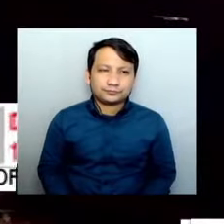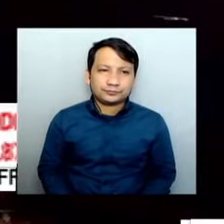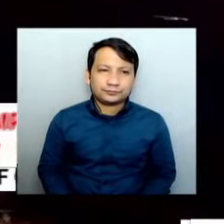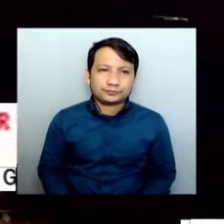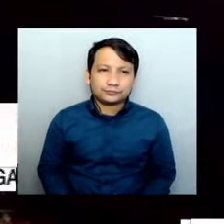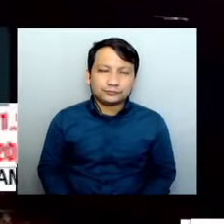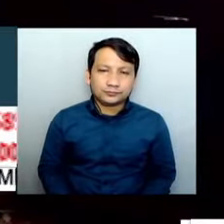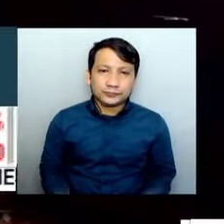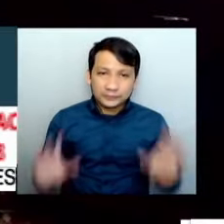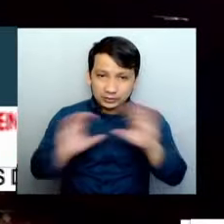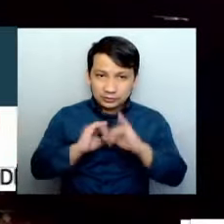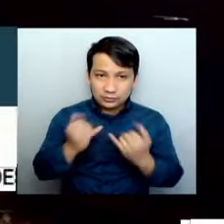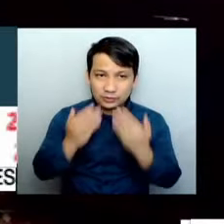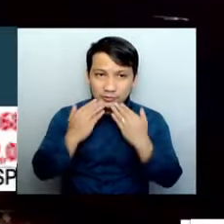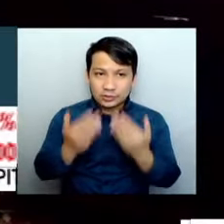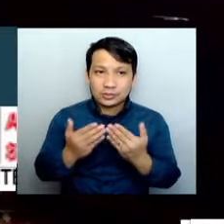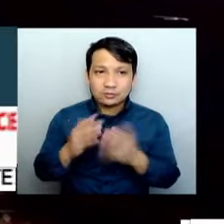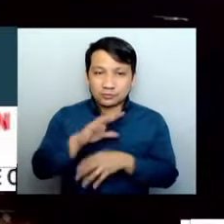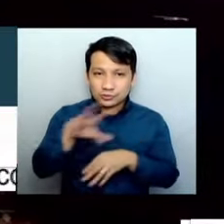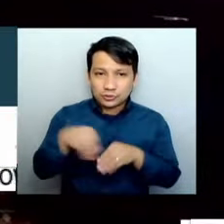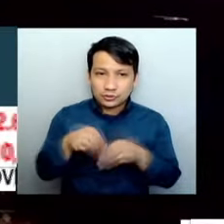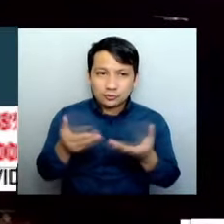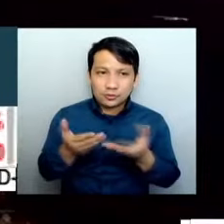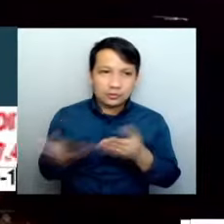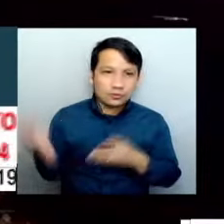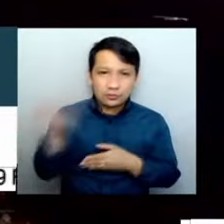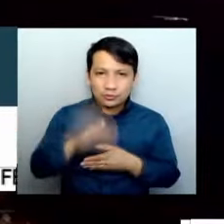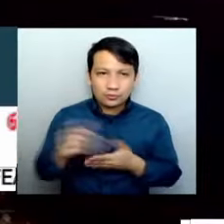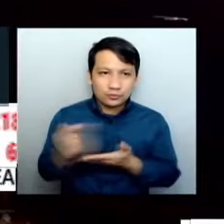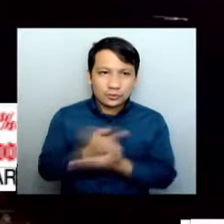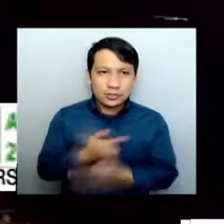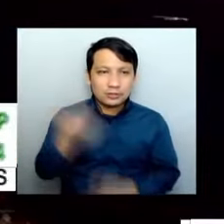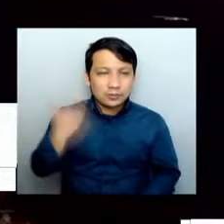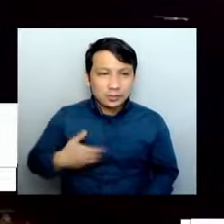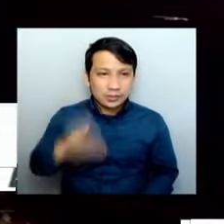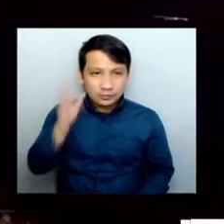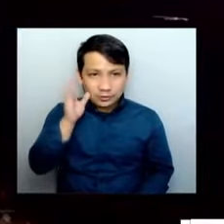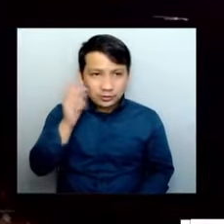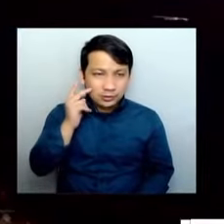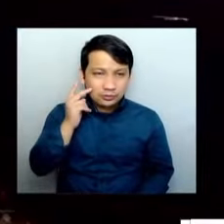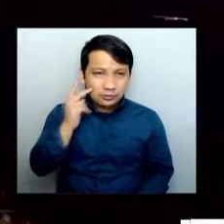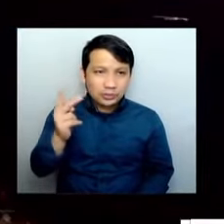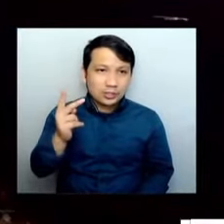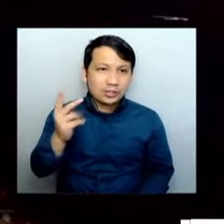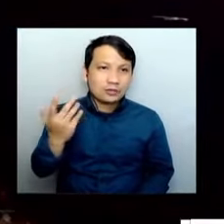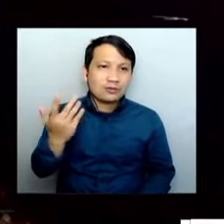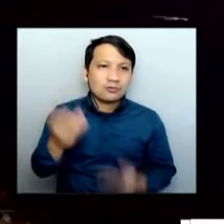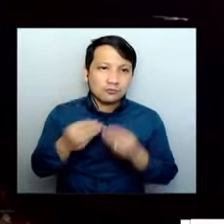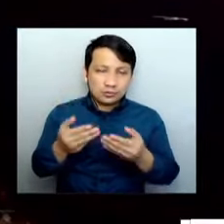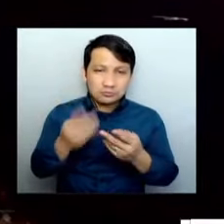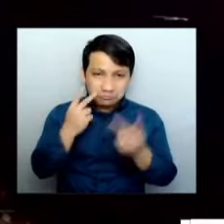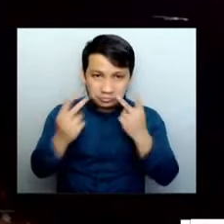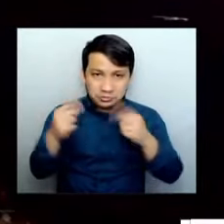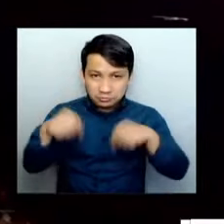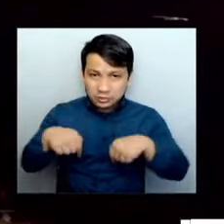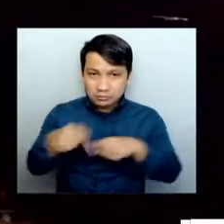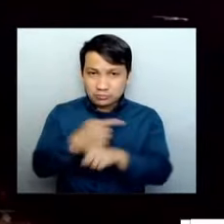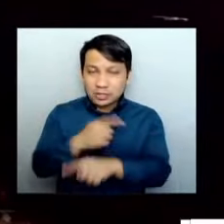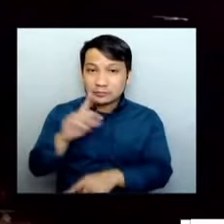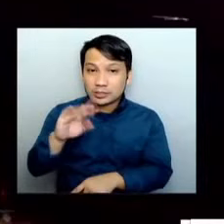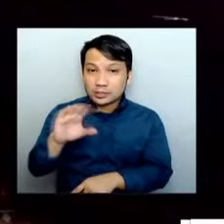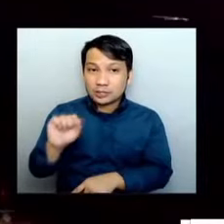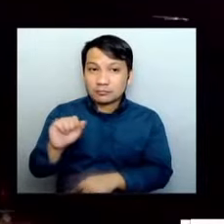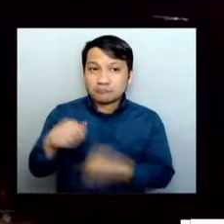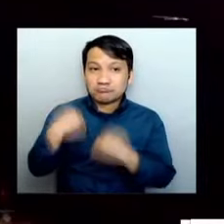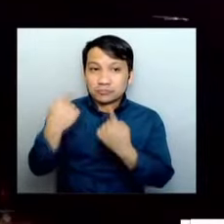That'll do it for today. Thank you for joining us the whole week this week. I'm Carmina Constantino. If you want to revisit today's episode, Dateline Philippines